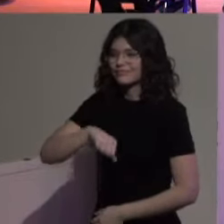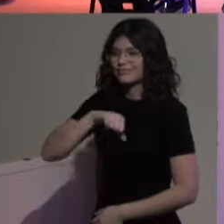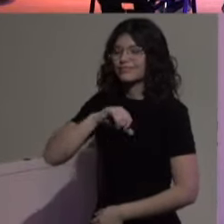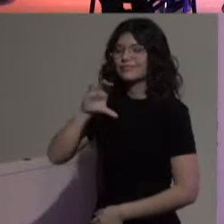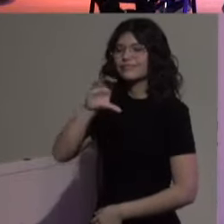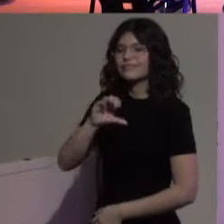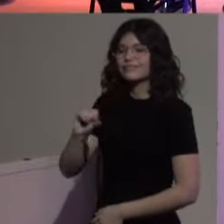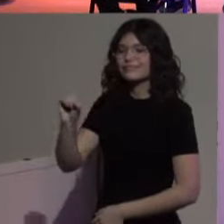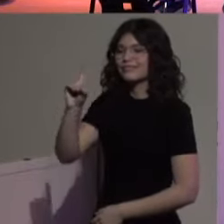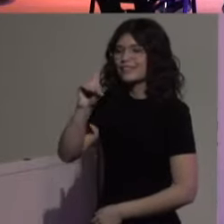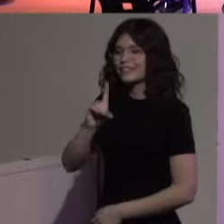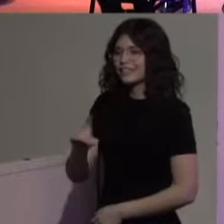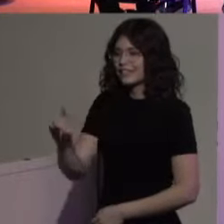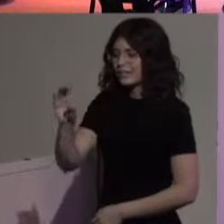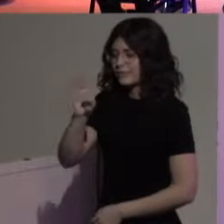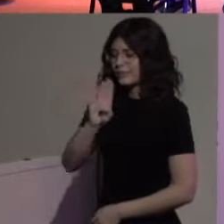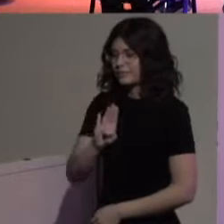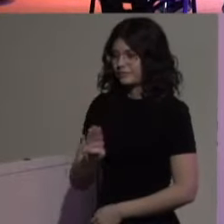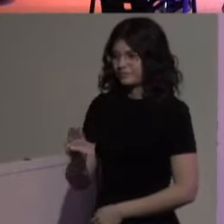CSDB,